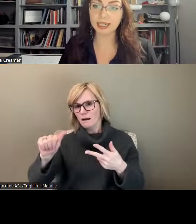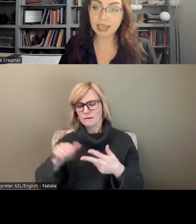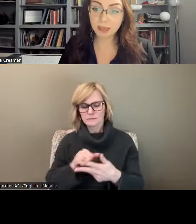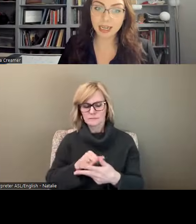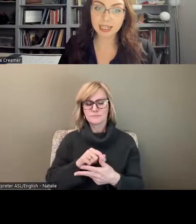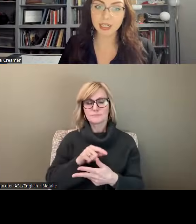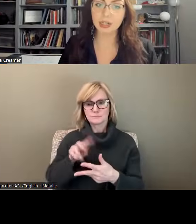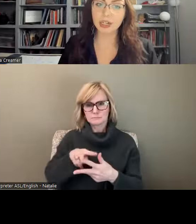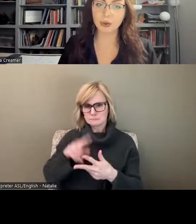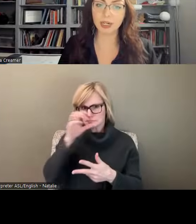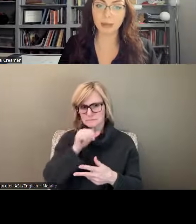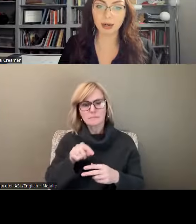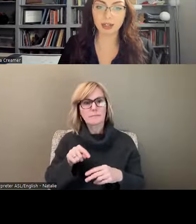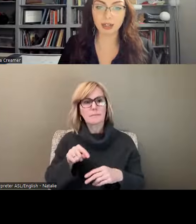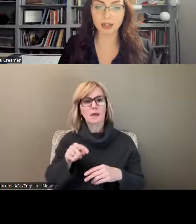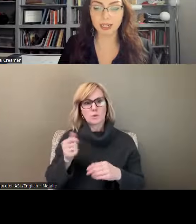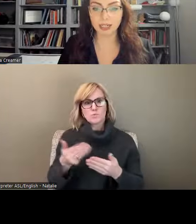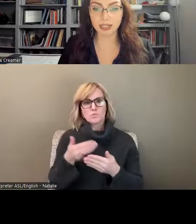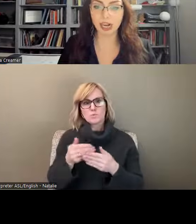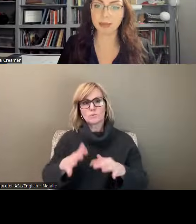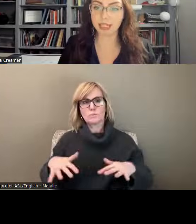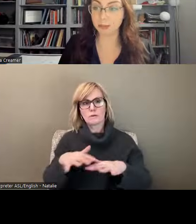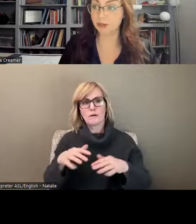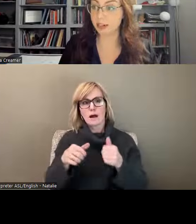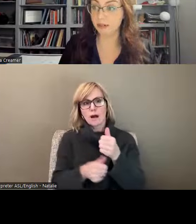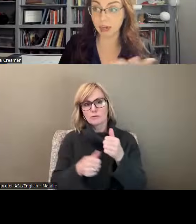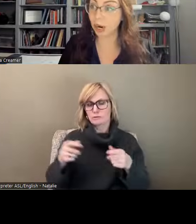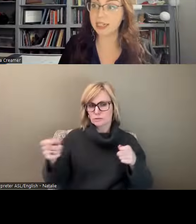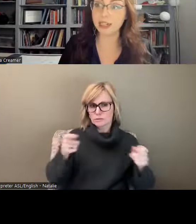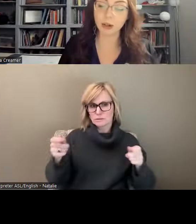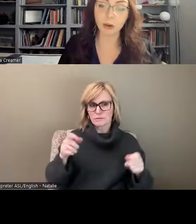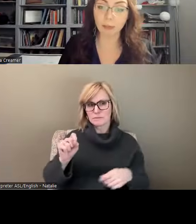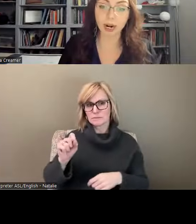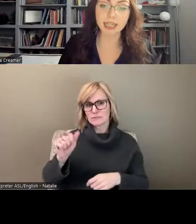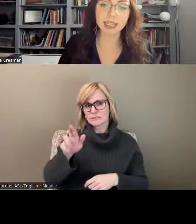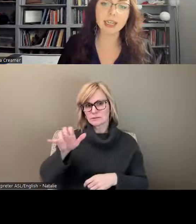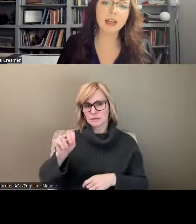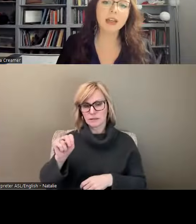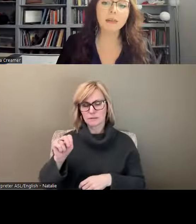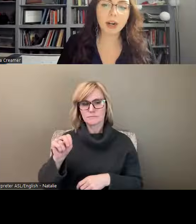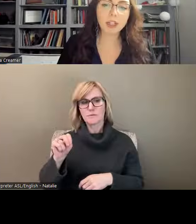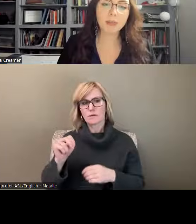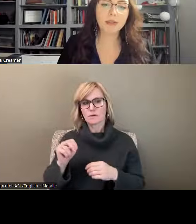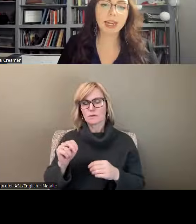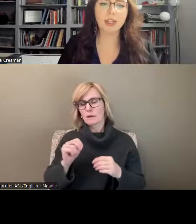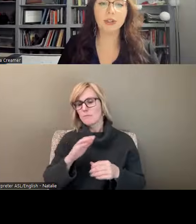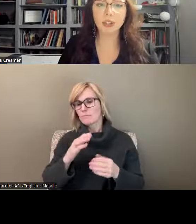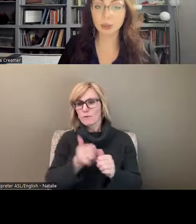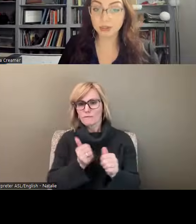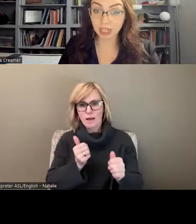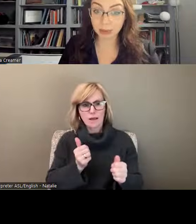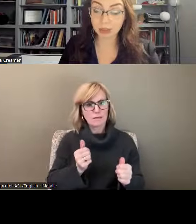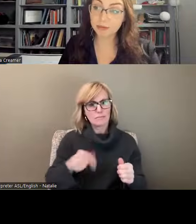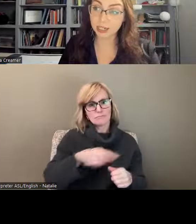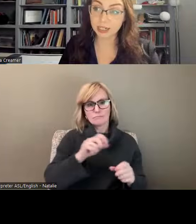only destabilized the new territories brought under Assyrian hegemony to prevent uprisings, local uprisings, but also provided a new